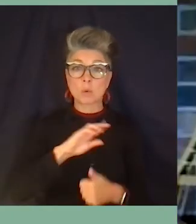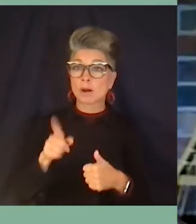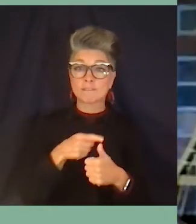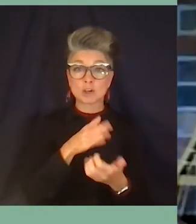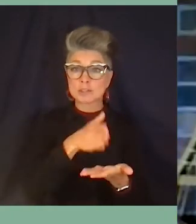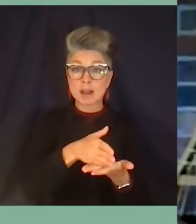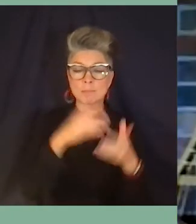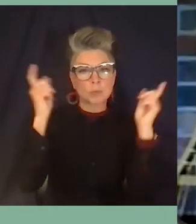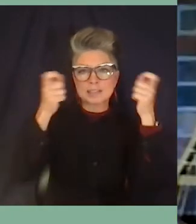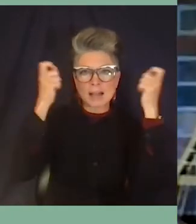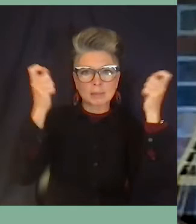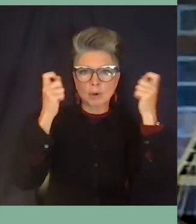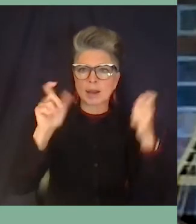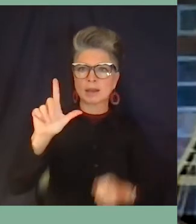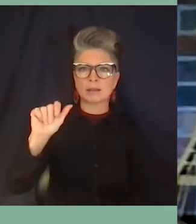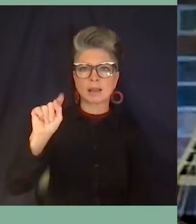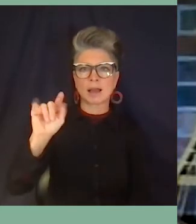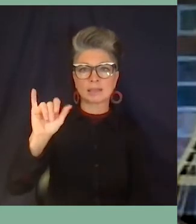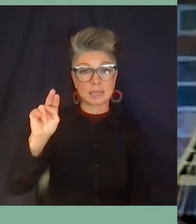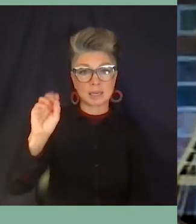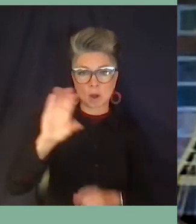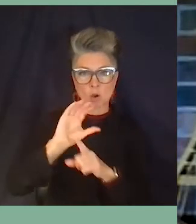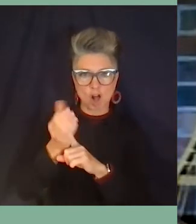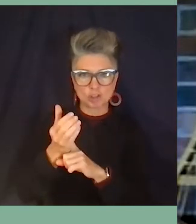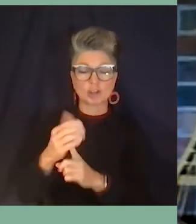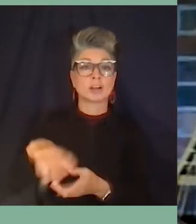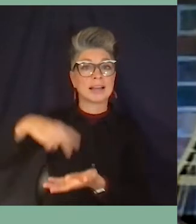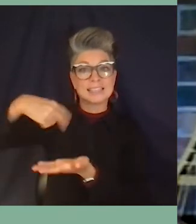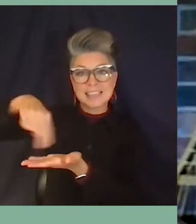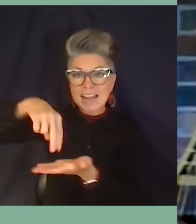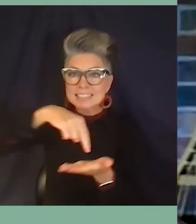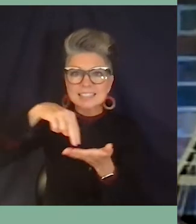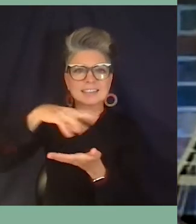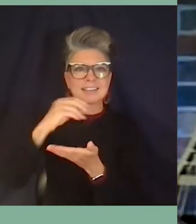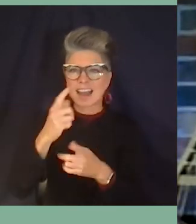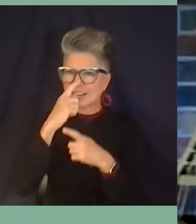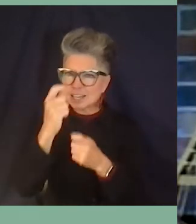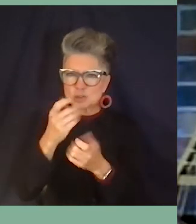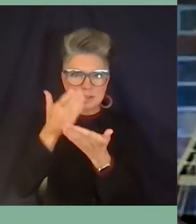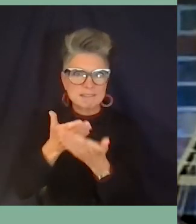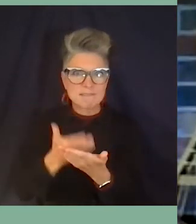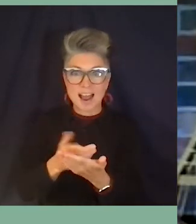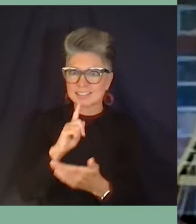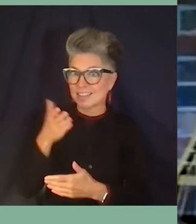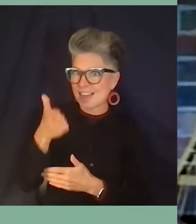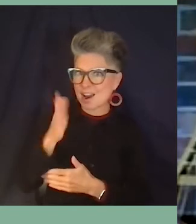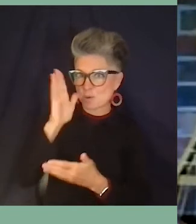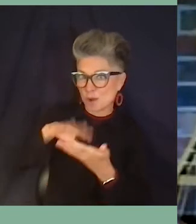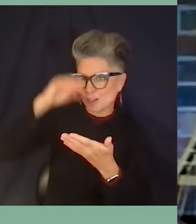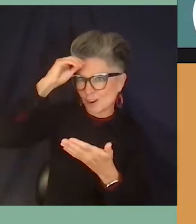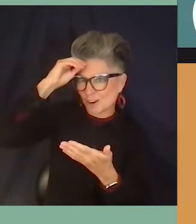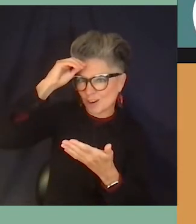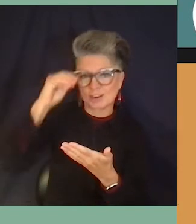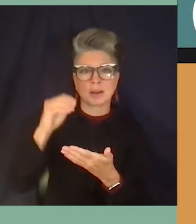At our first stop, we celebrate the Latino culture. Dancing and interesting facts await